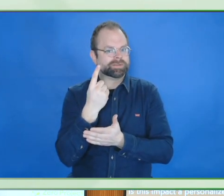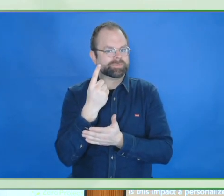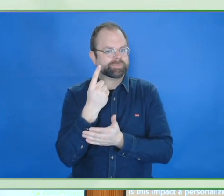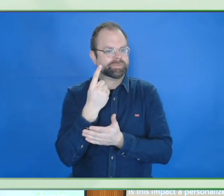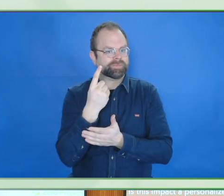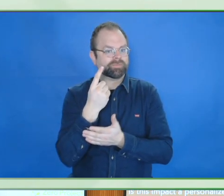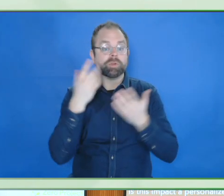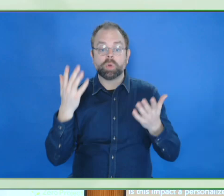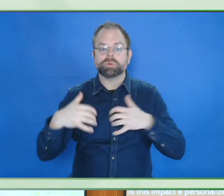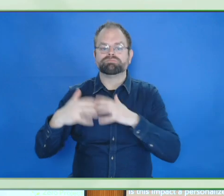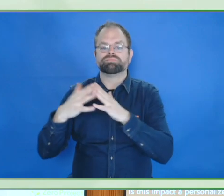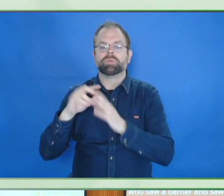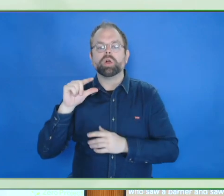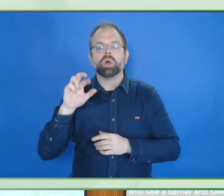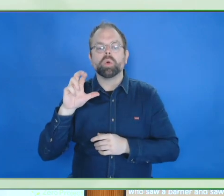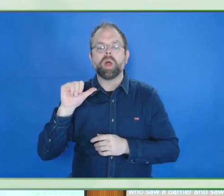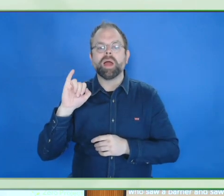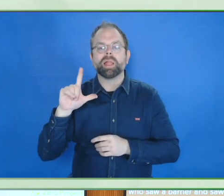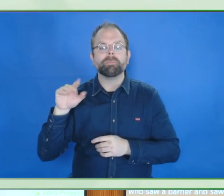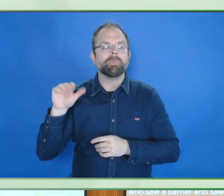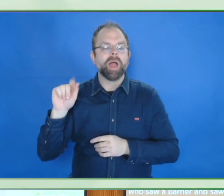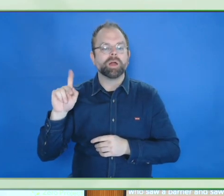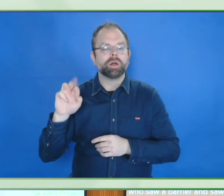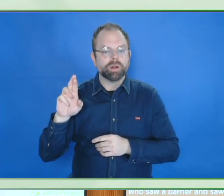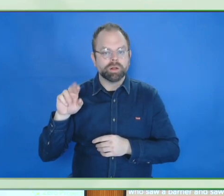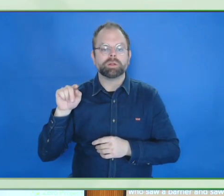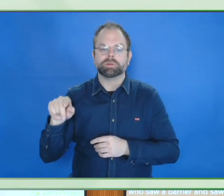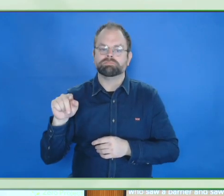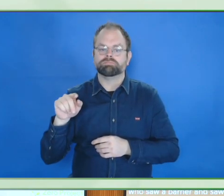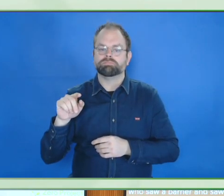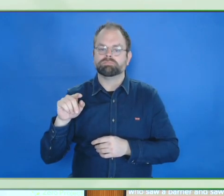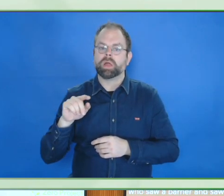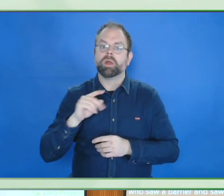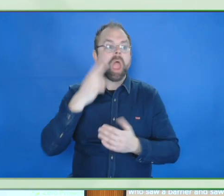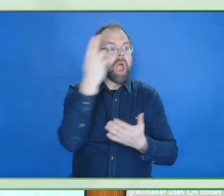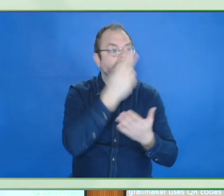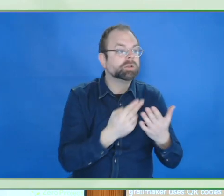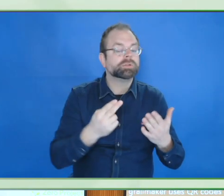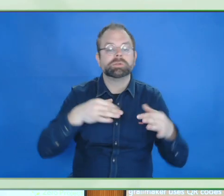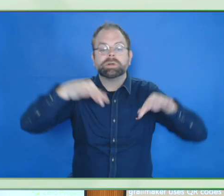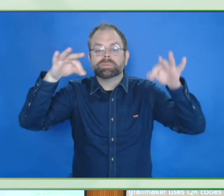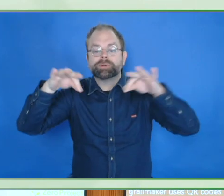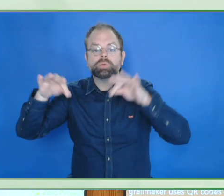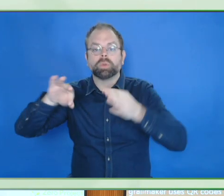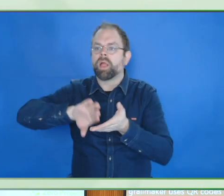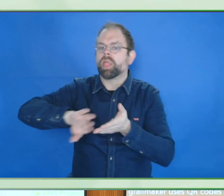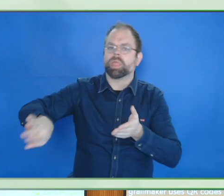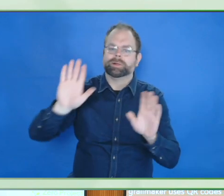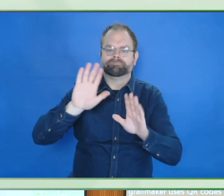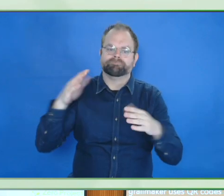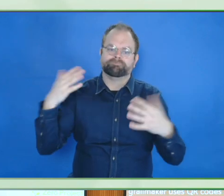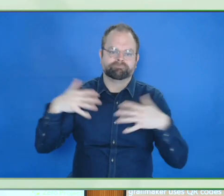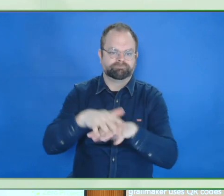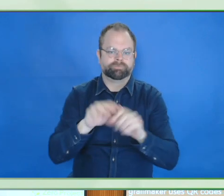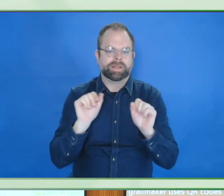And Grailmaker uses QR codes and a smartphone app to provide audio descriptions for event spaces